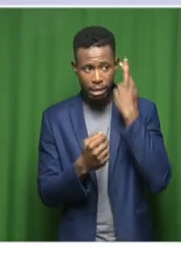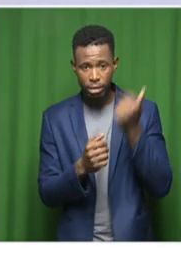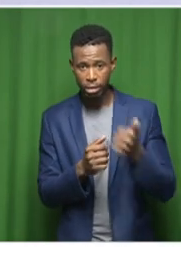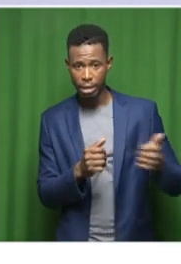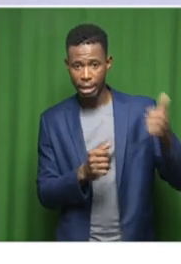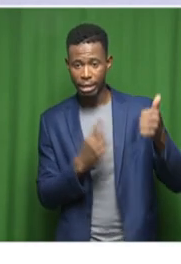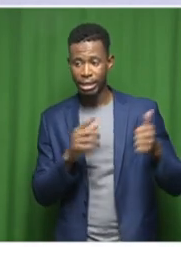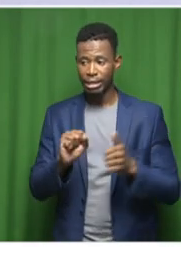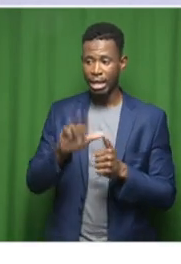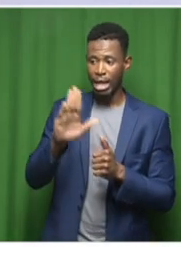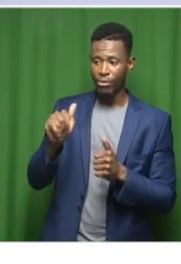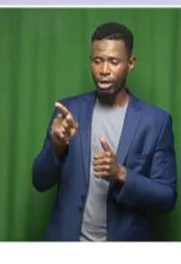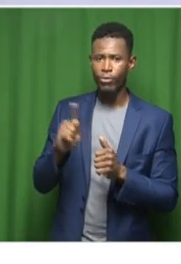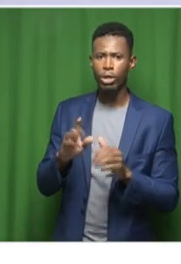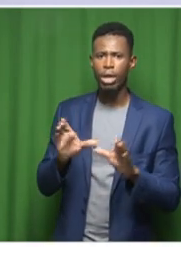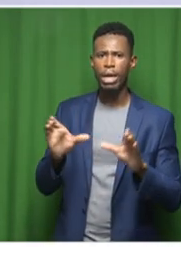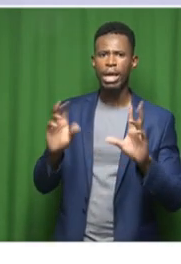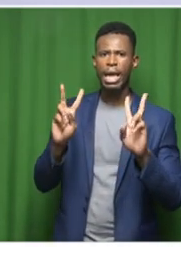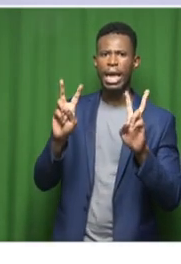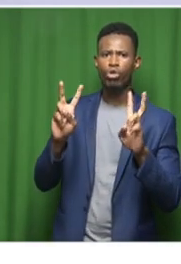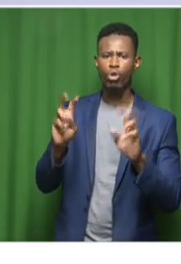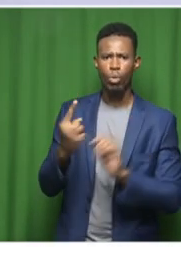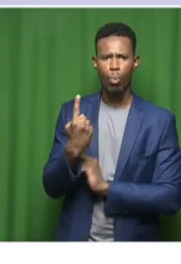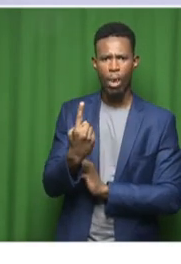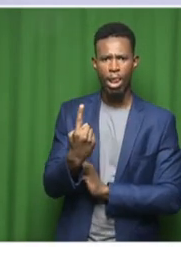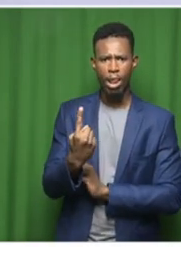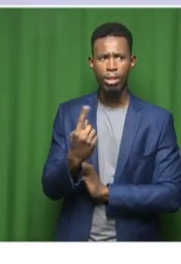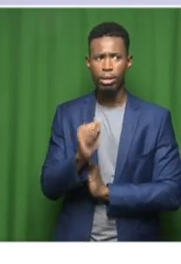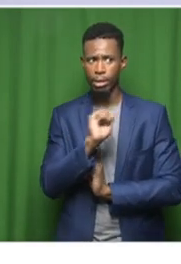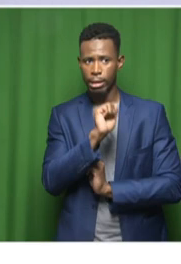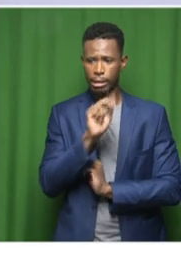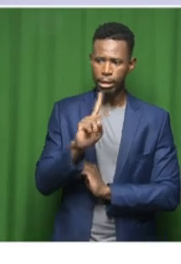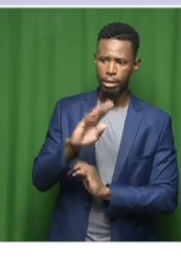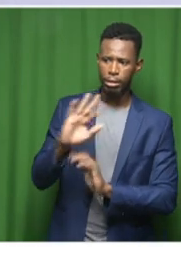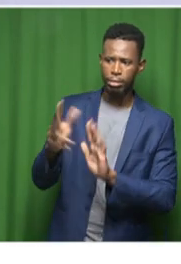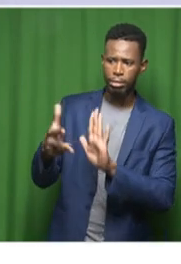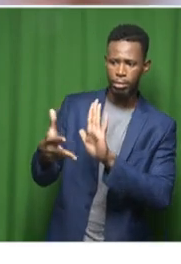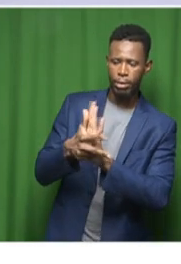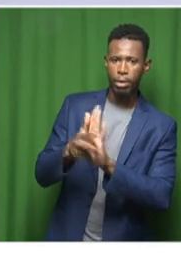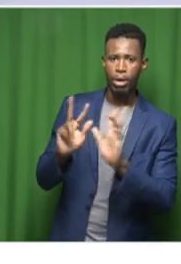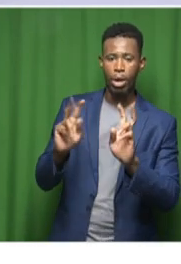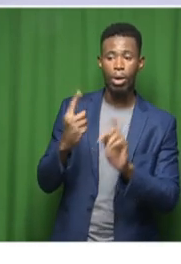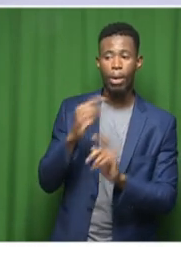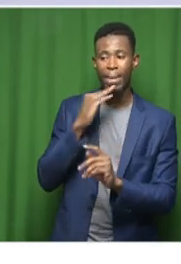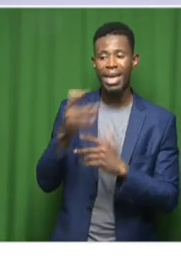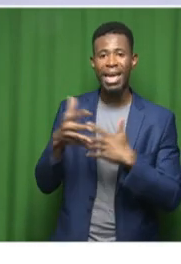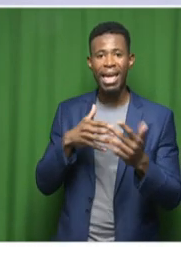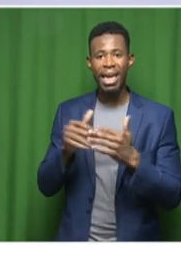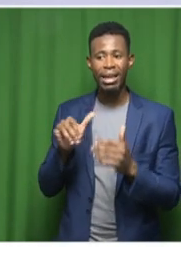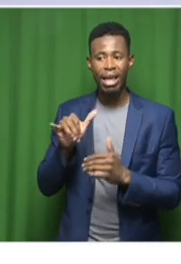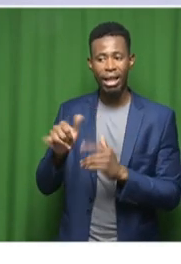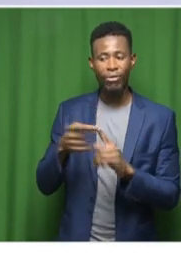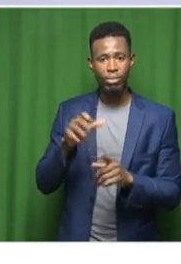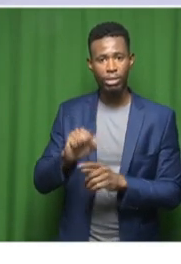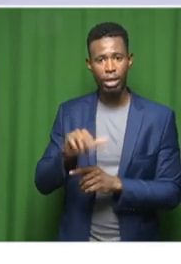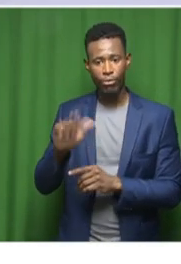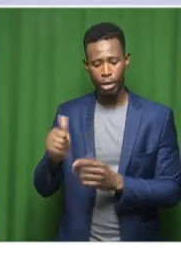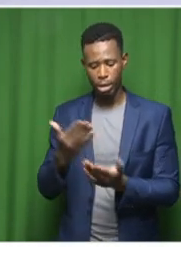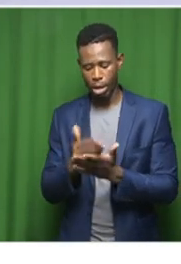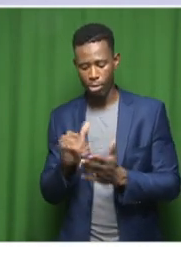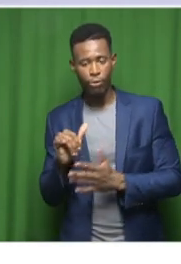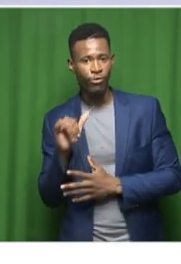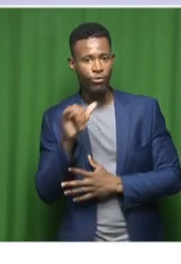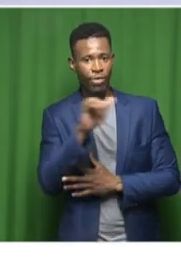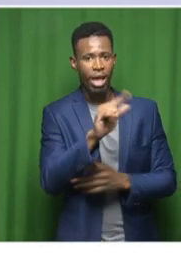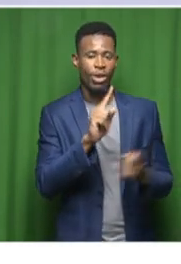category one of U.S. Okay. What this means for South Africa is that any airline from South Africa can fly to US. But what it also means is that